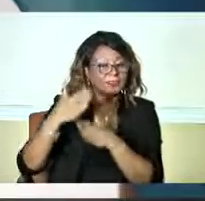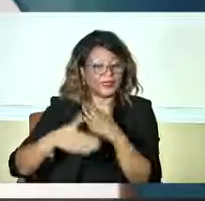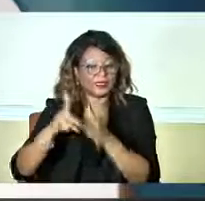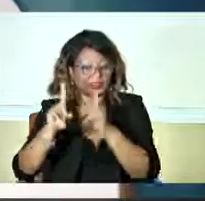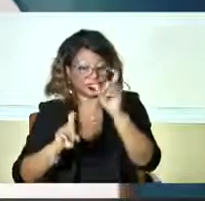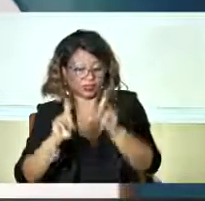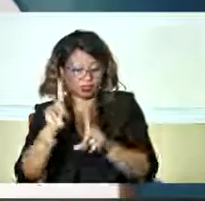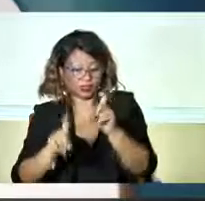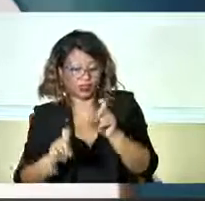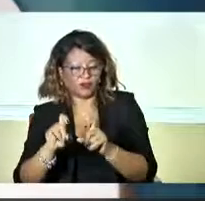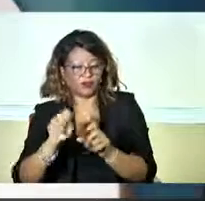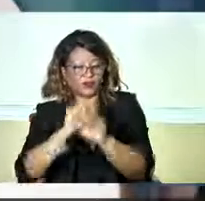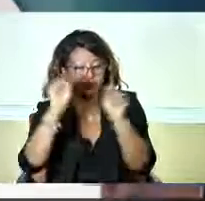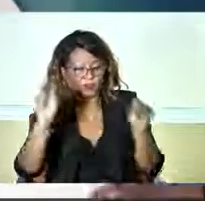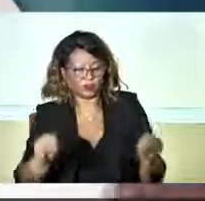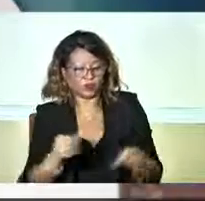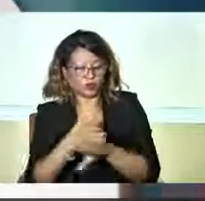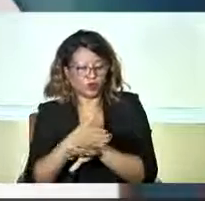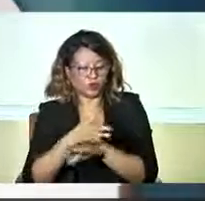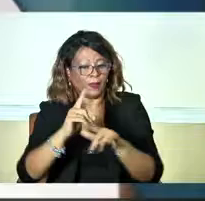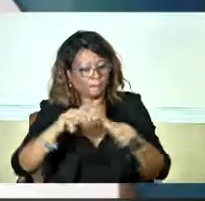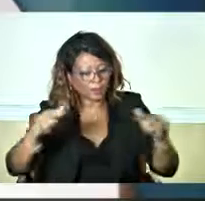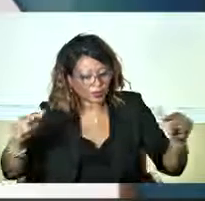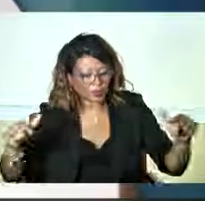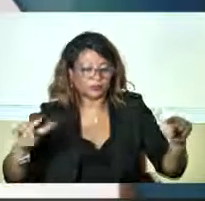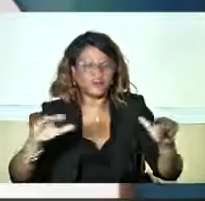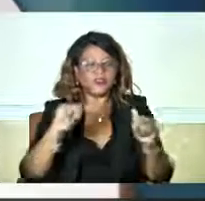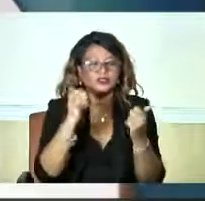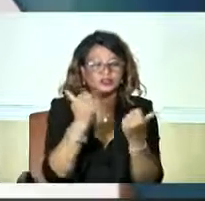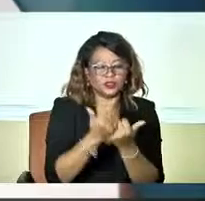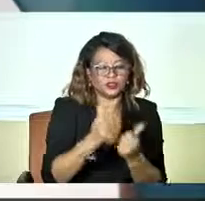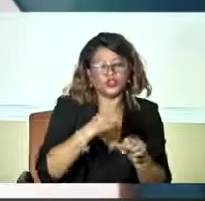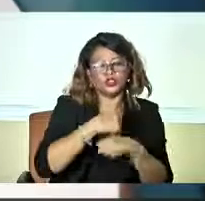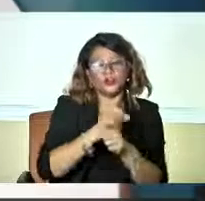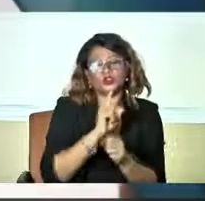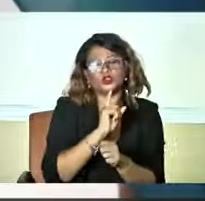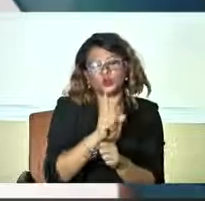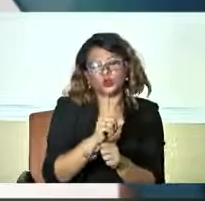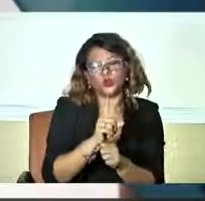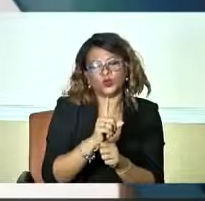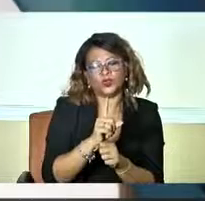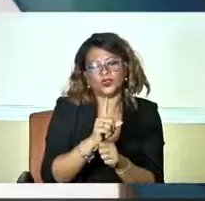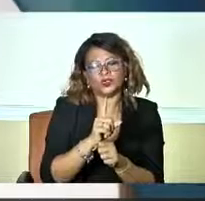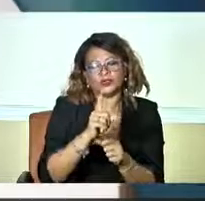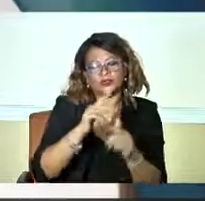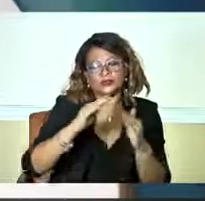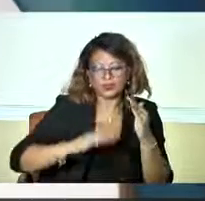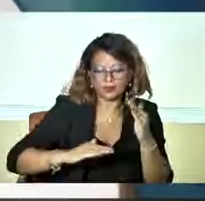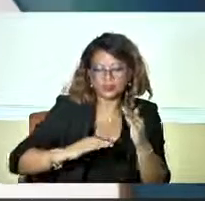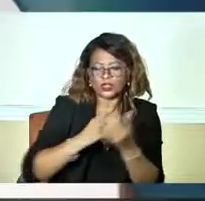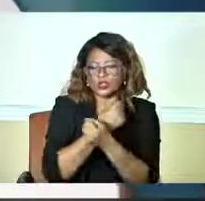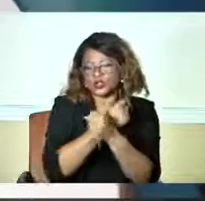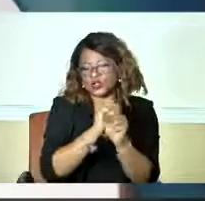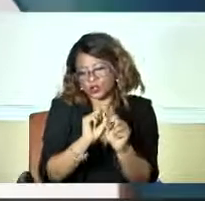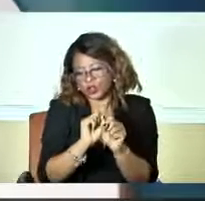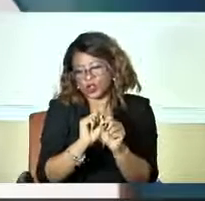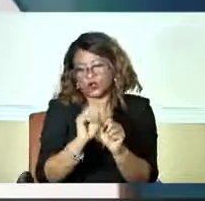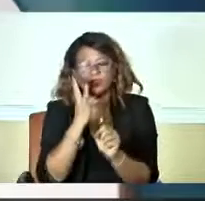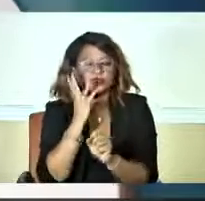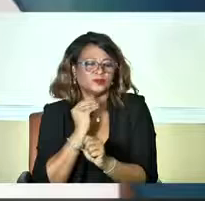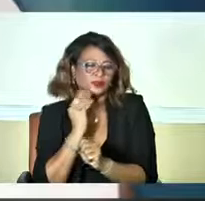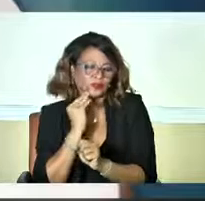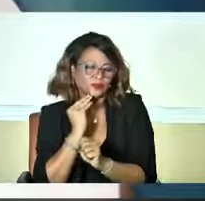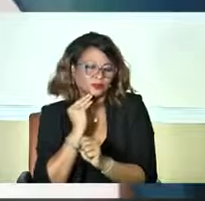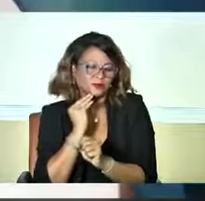testing of the system across multiple agencies to ensure a seamless and secure user